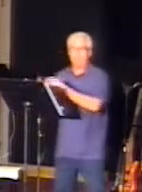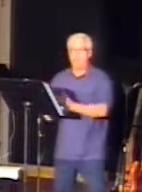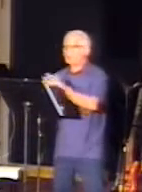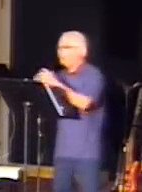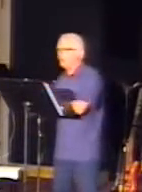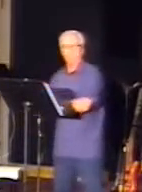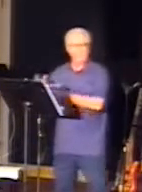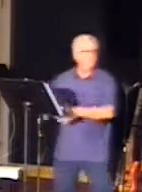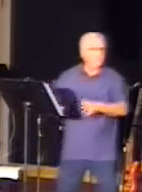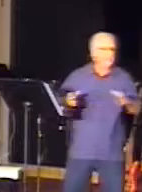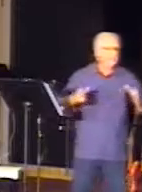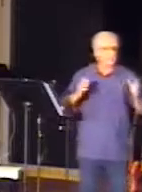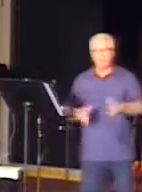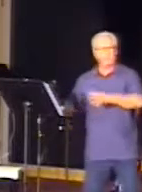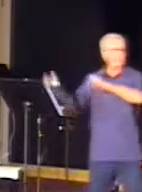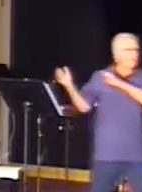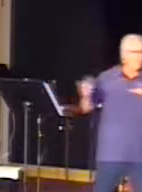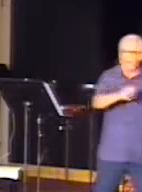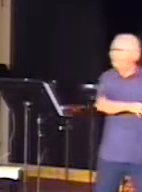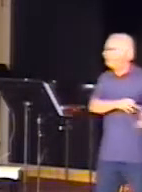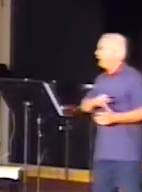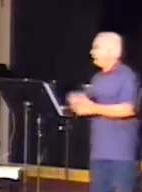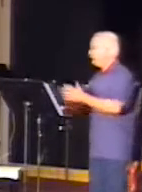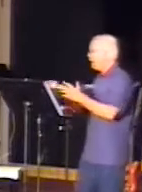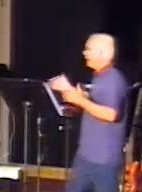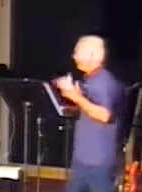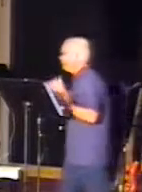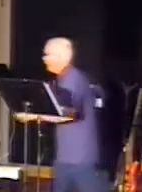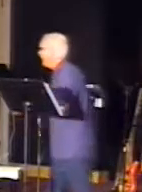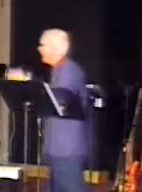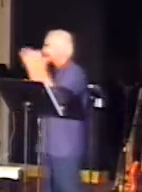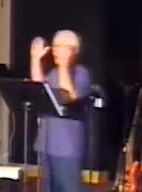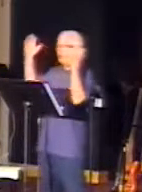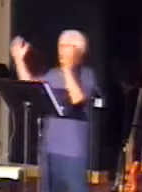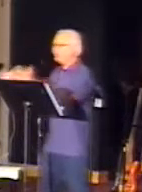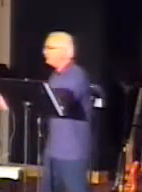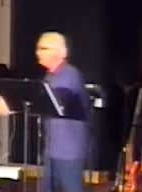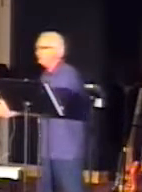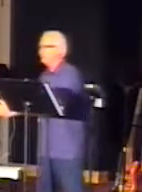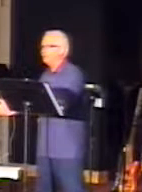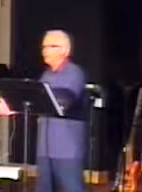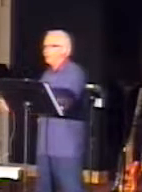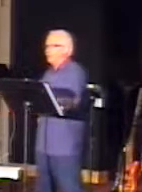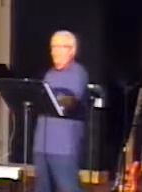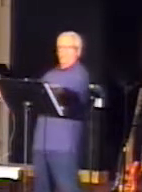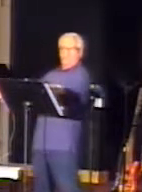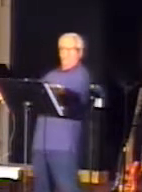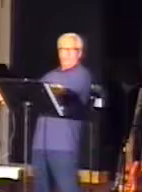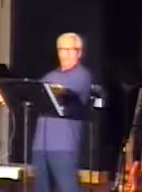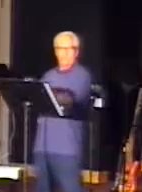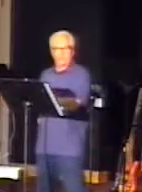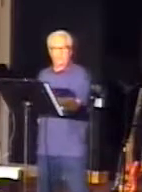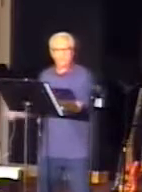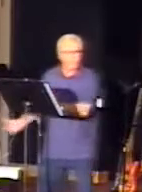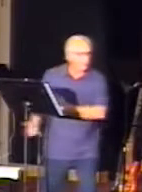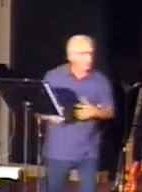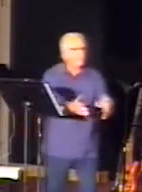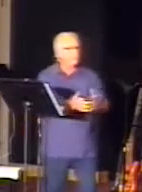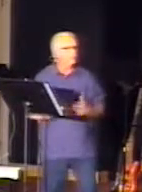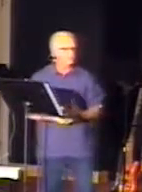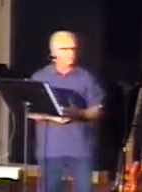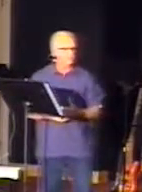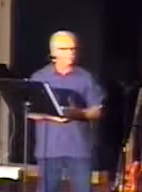me, my, and morning and evening, and everywhere you go, I, me, my. It's about I, me, my, all about you. How can I be in a relationship with somebody when it's all